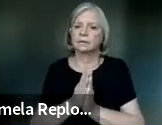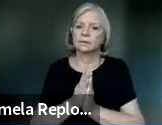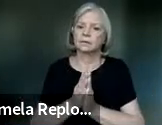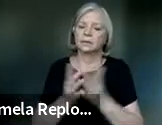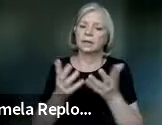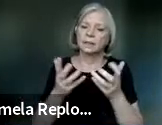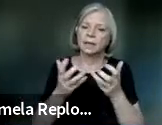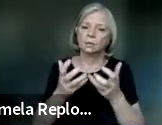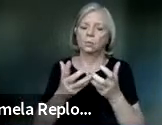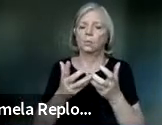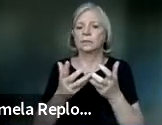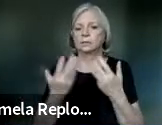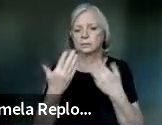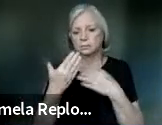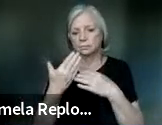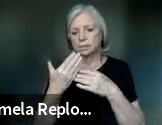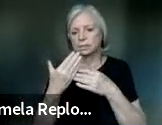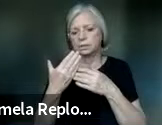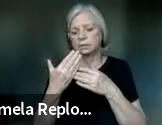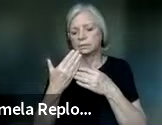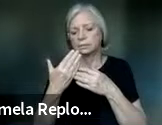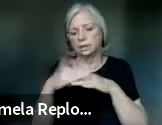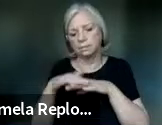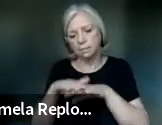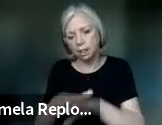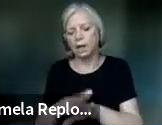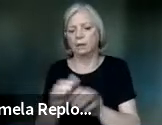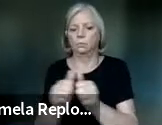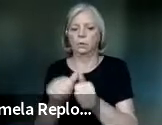workforce. And we hope